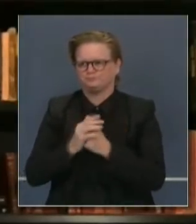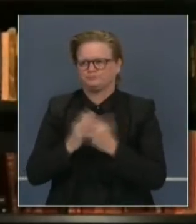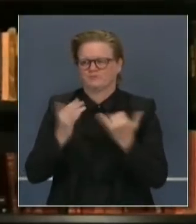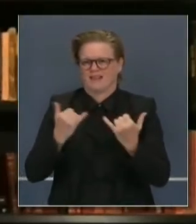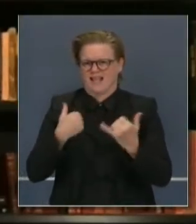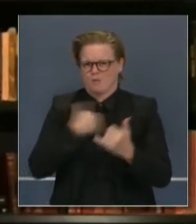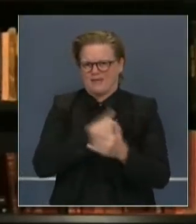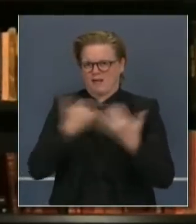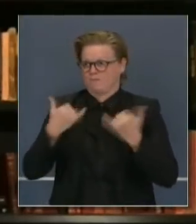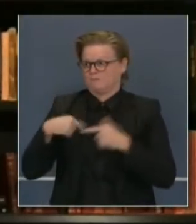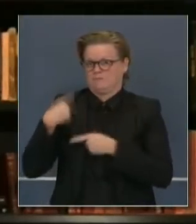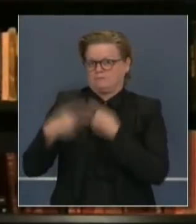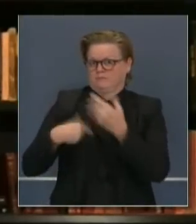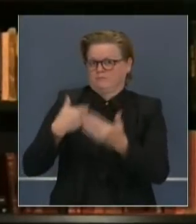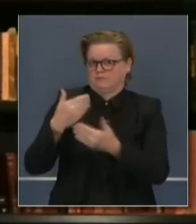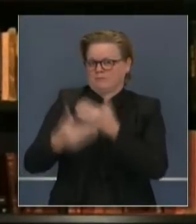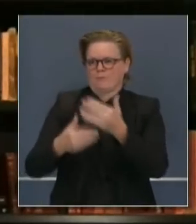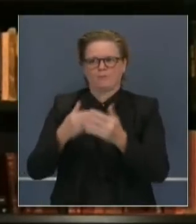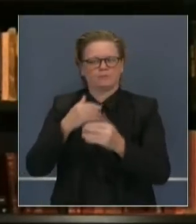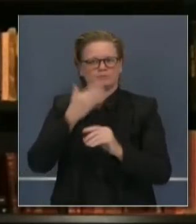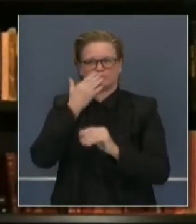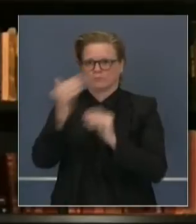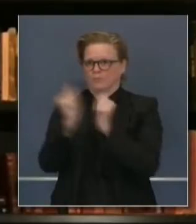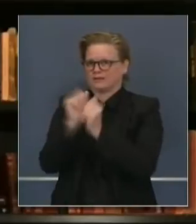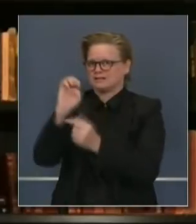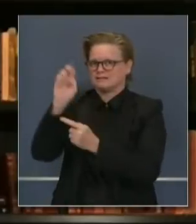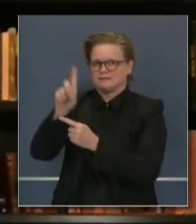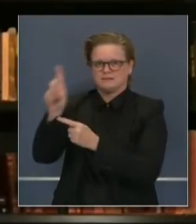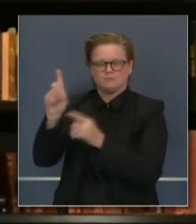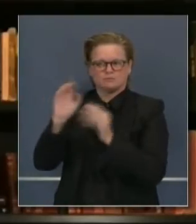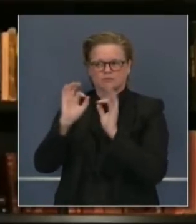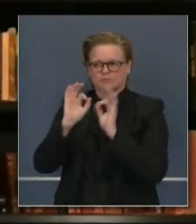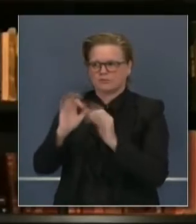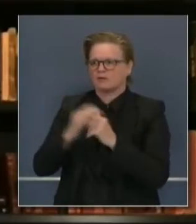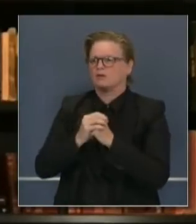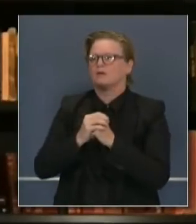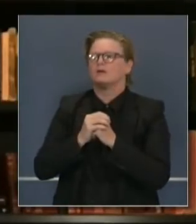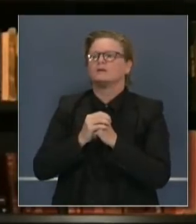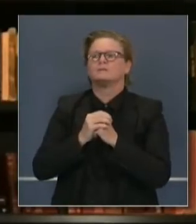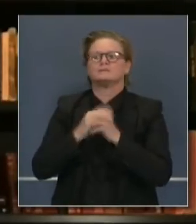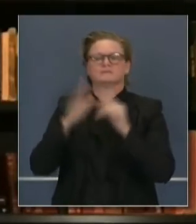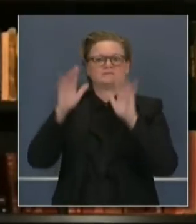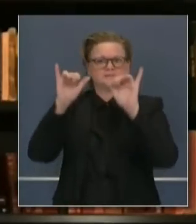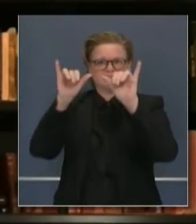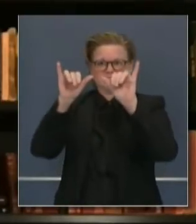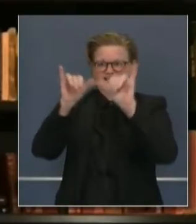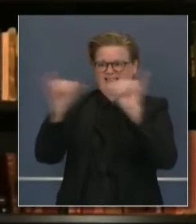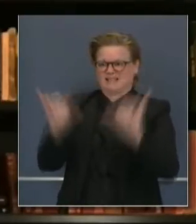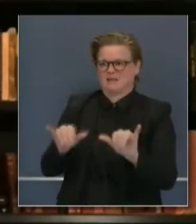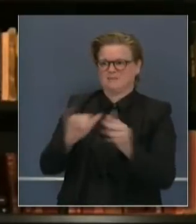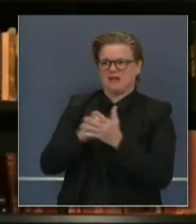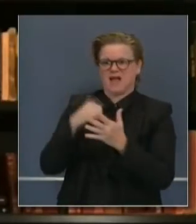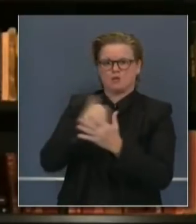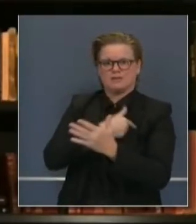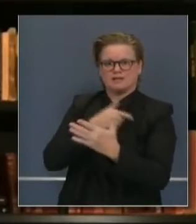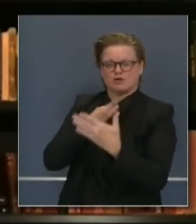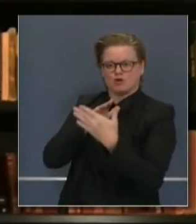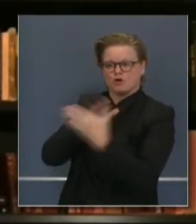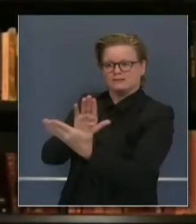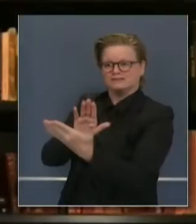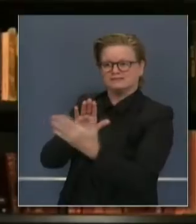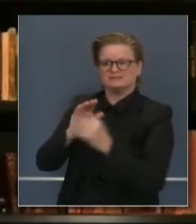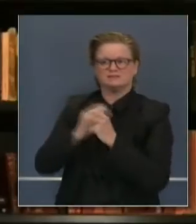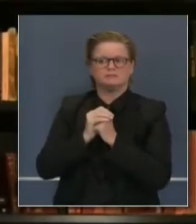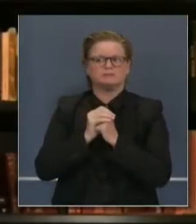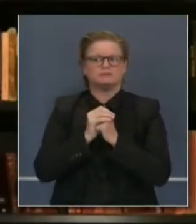October after a reset, an important reset, so we can address not only the veracity of the claims and address some of the front